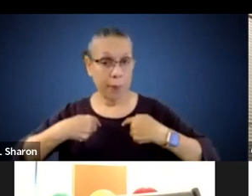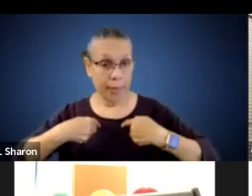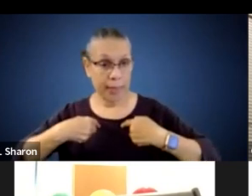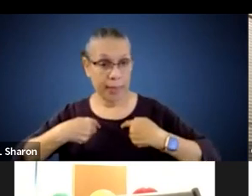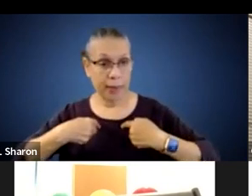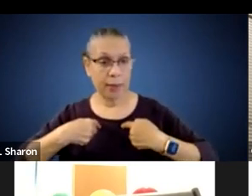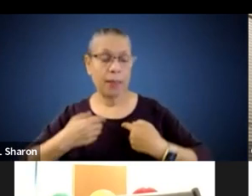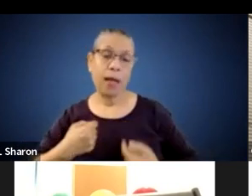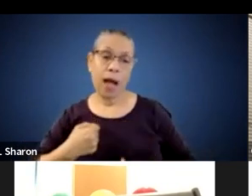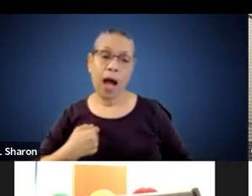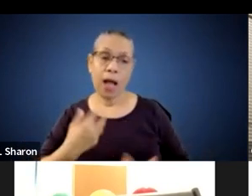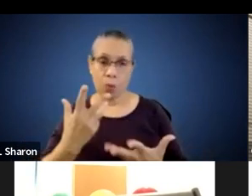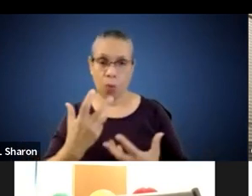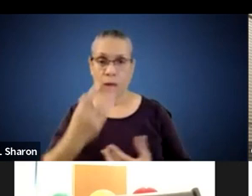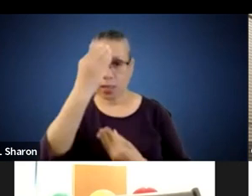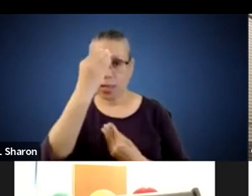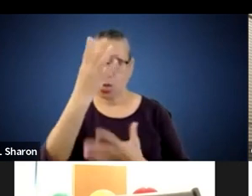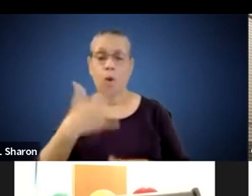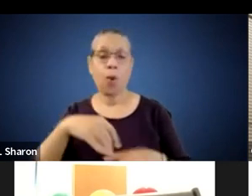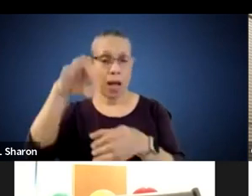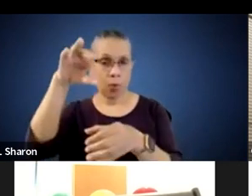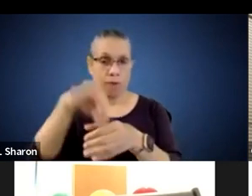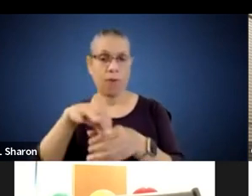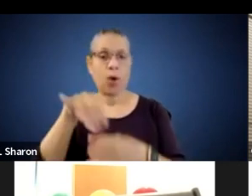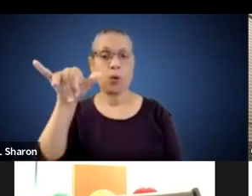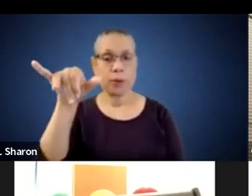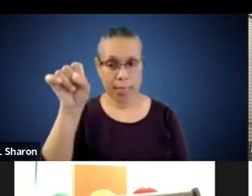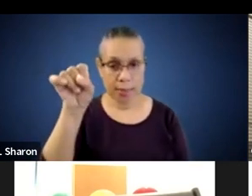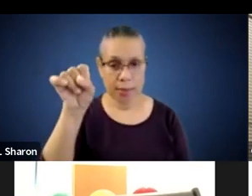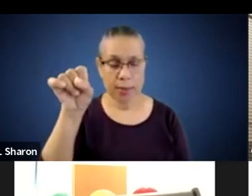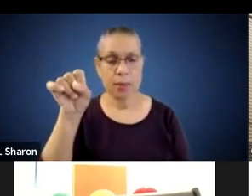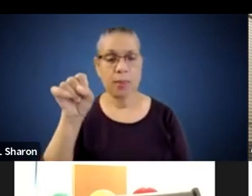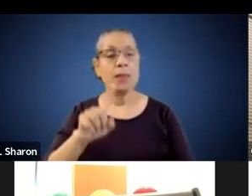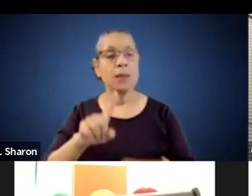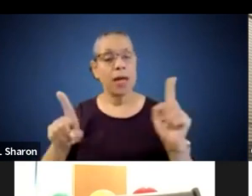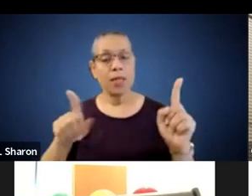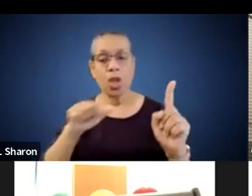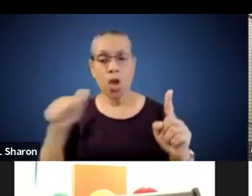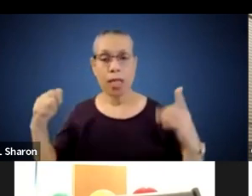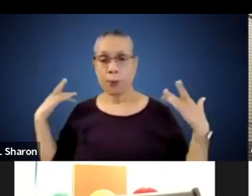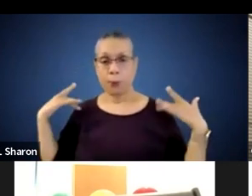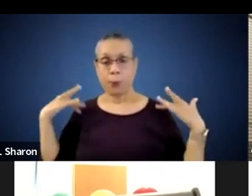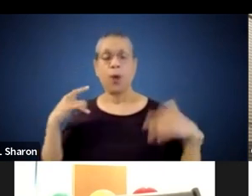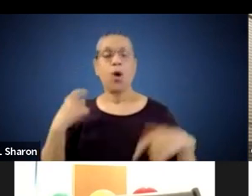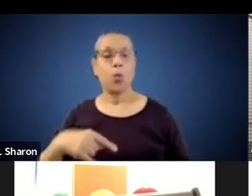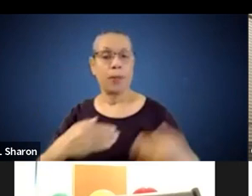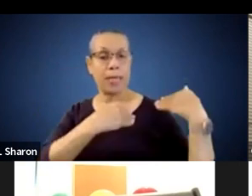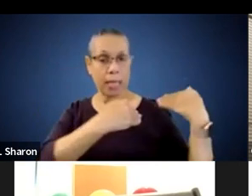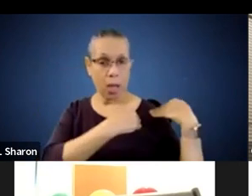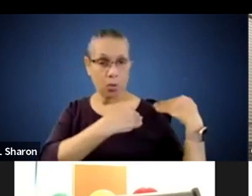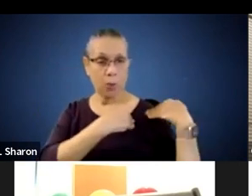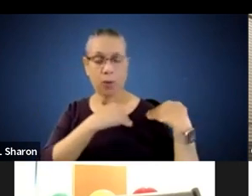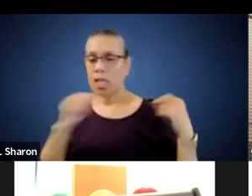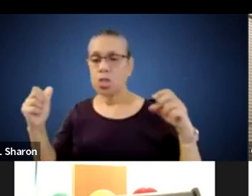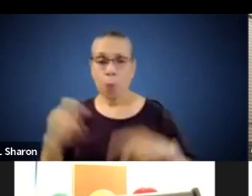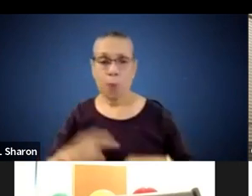I also want to support this budget but as I say hold this accountable moving forward not coming back to this